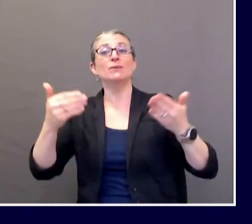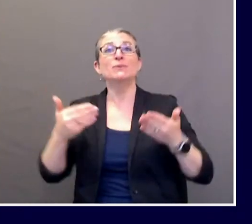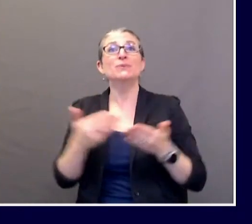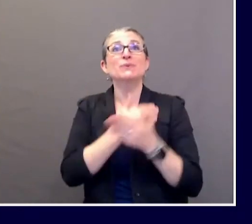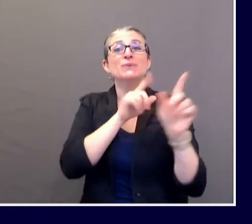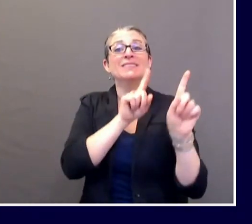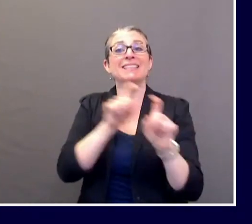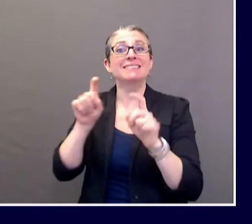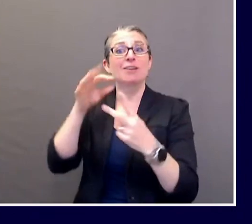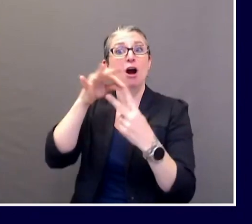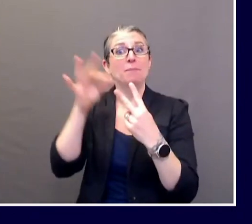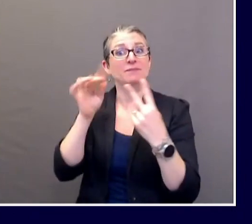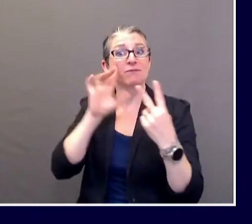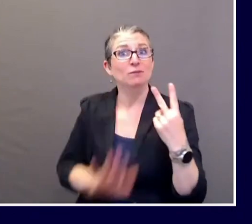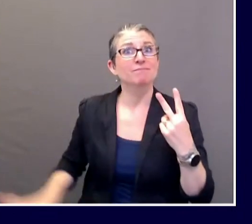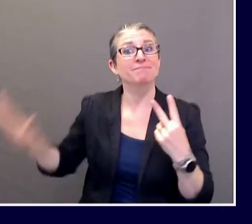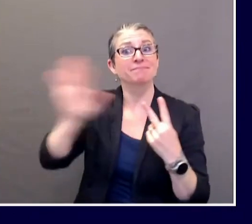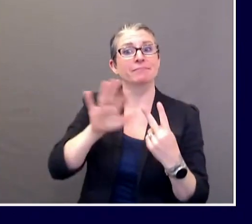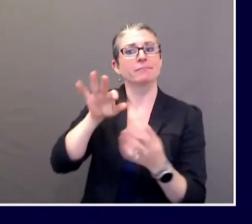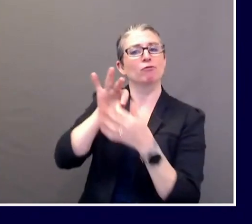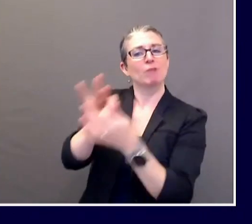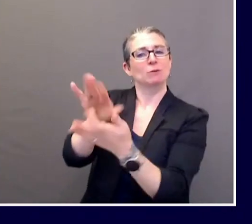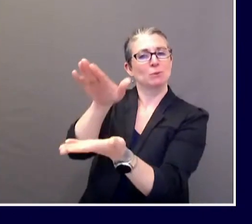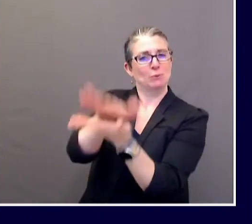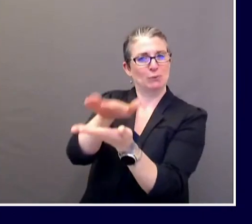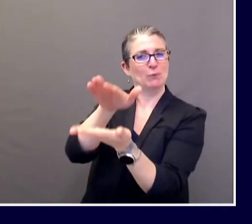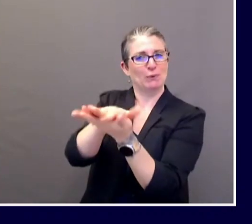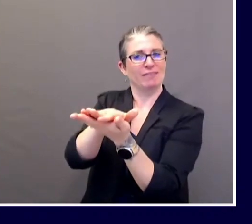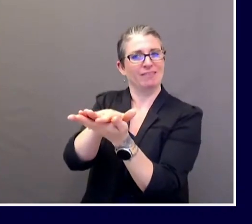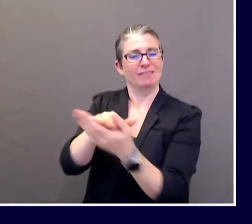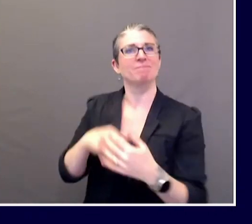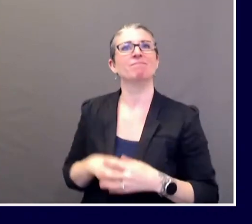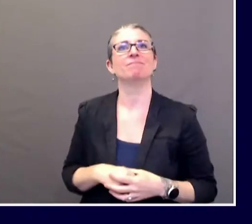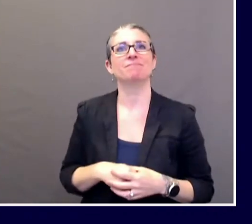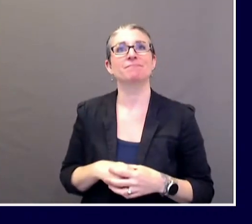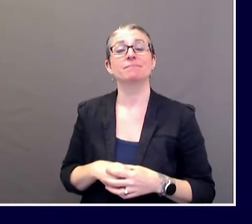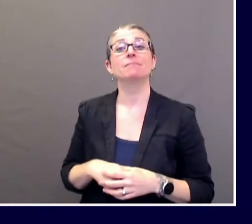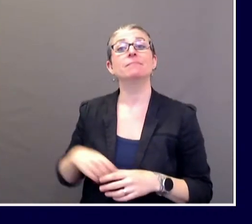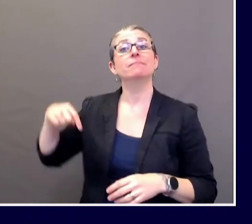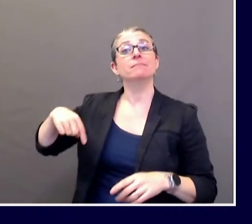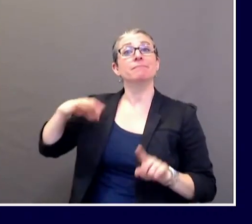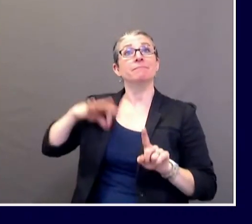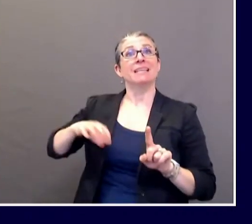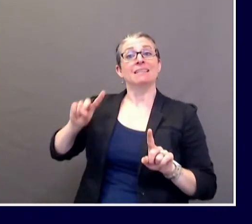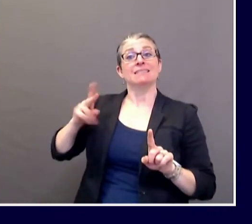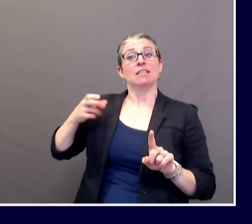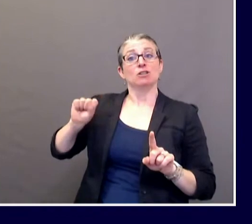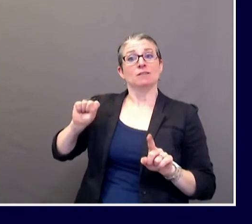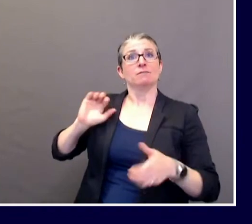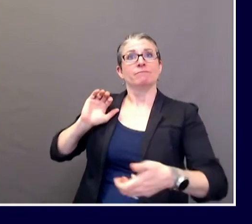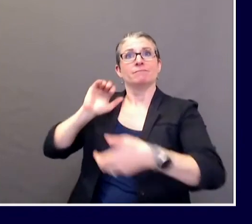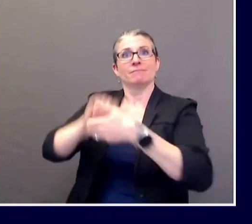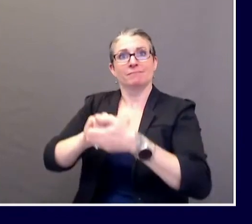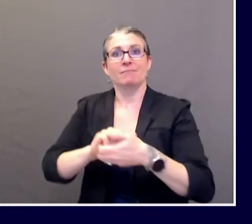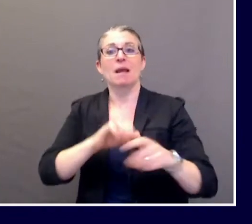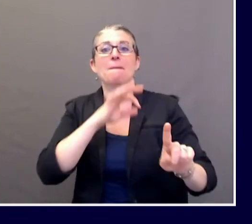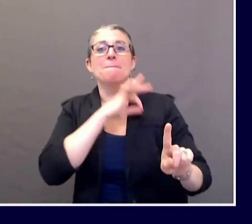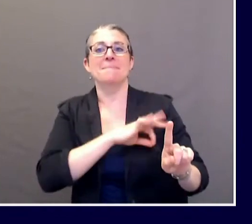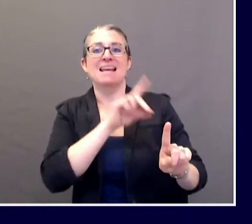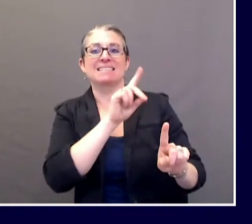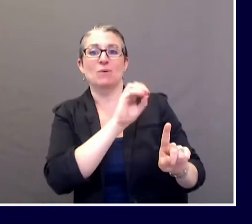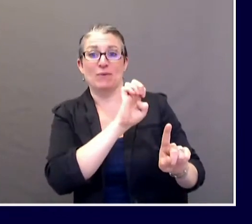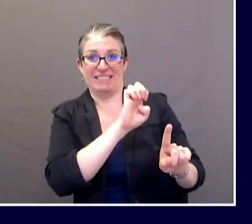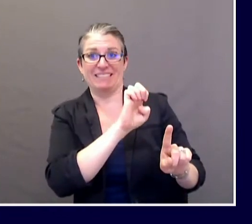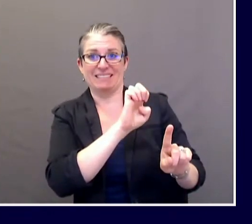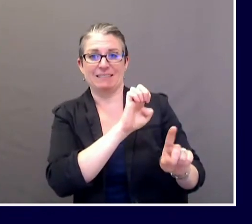Maine Department of Health and Human Services and the Department of Education will offer any pre-K to